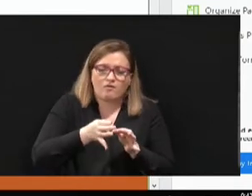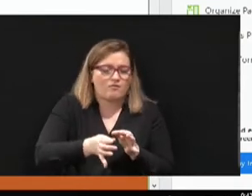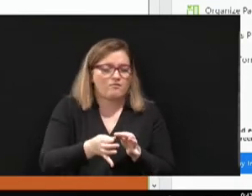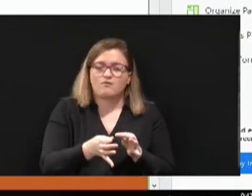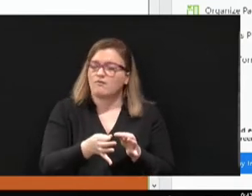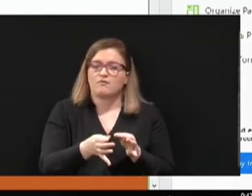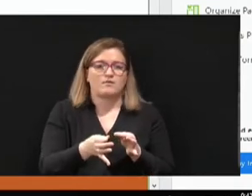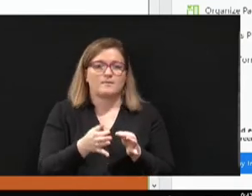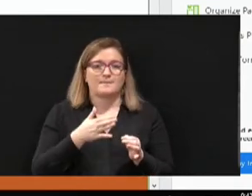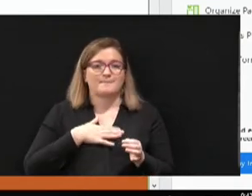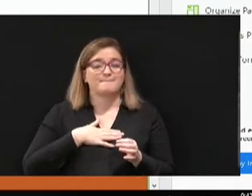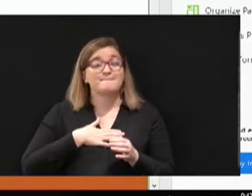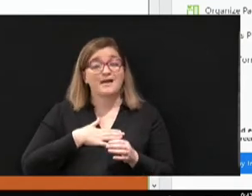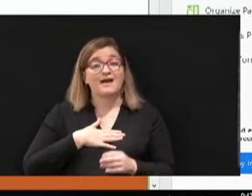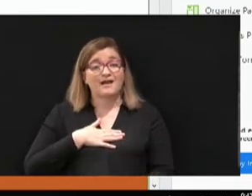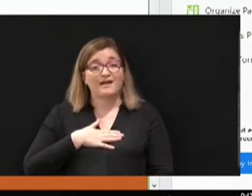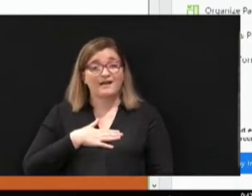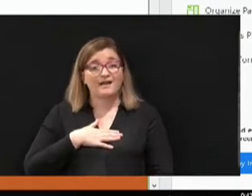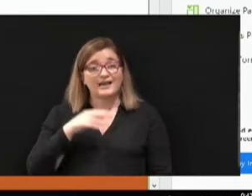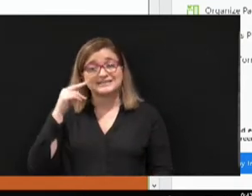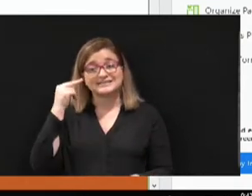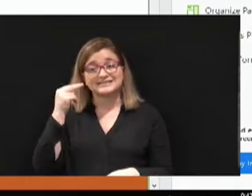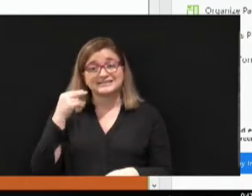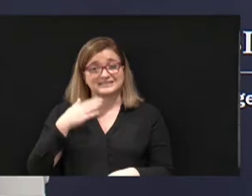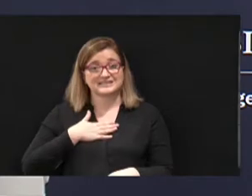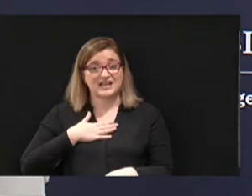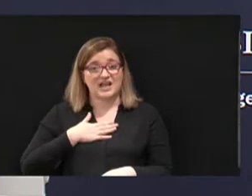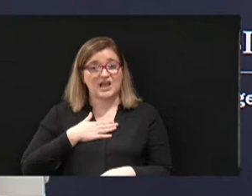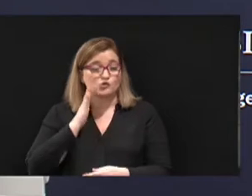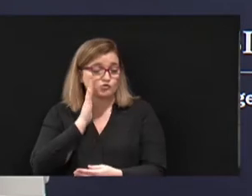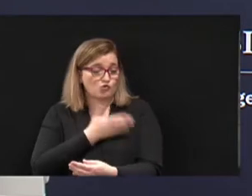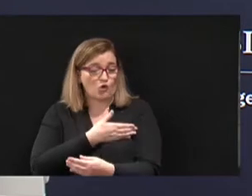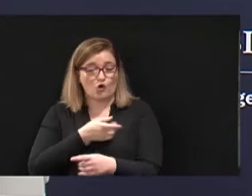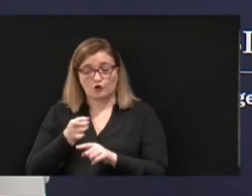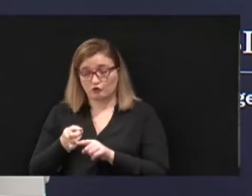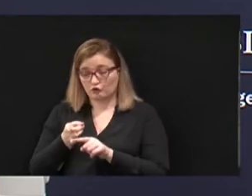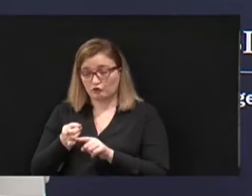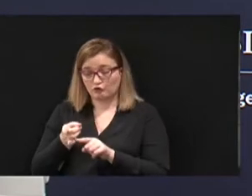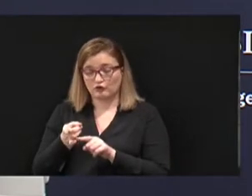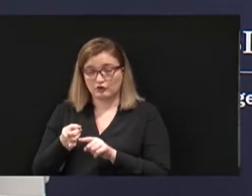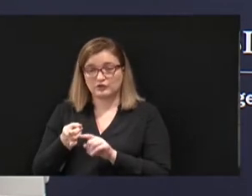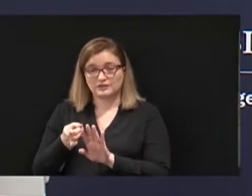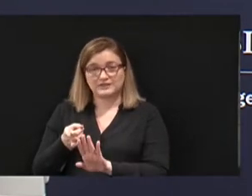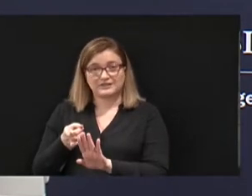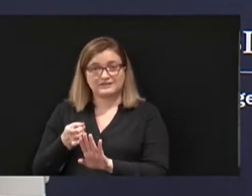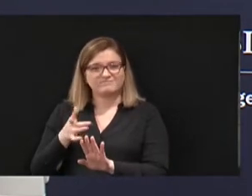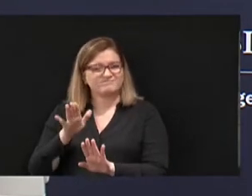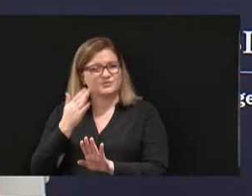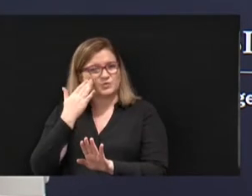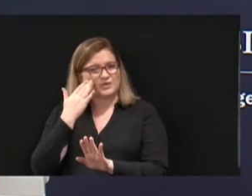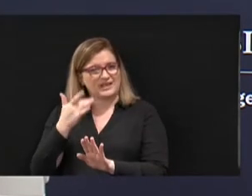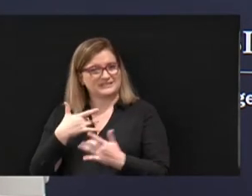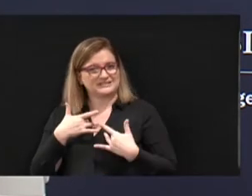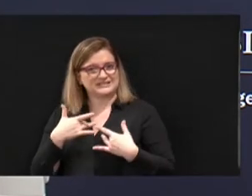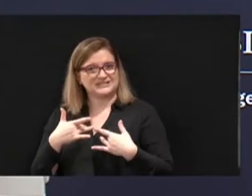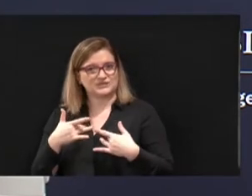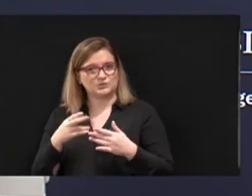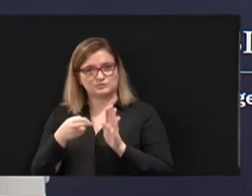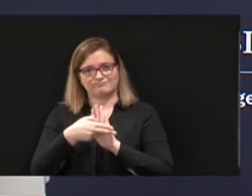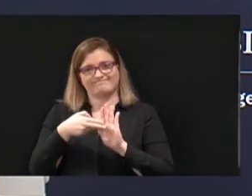My niece had a little girl who I tend to diagnose